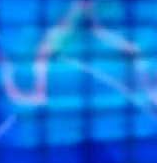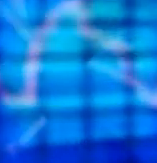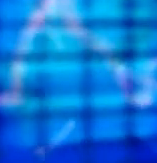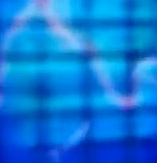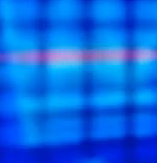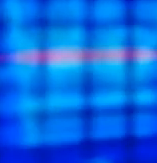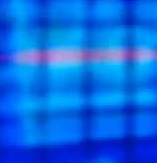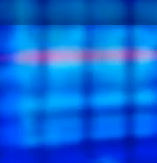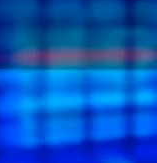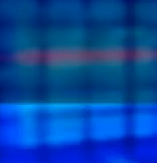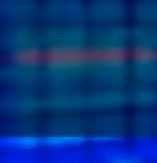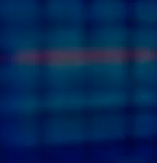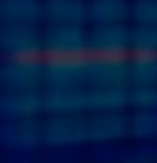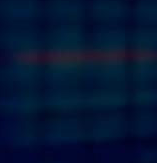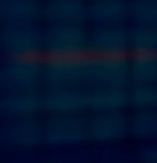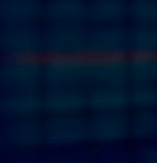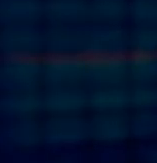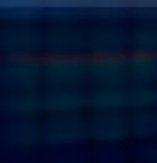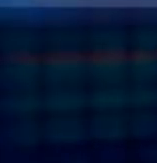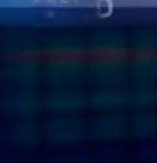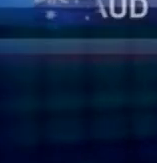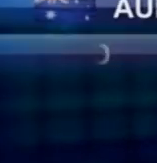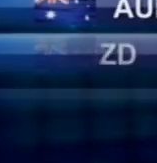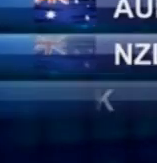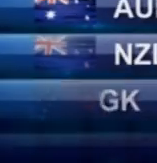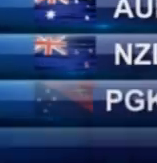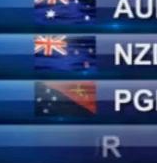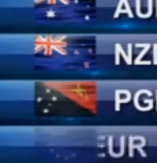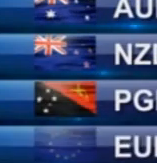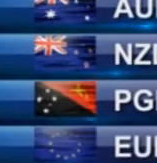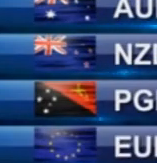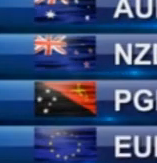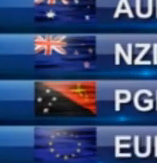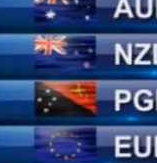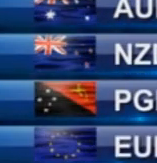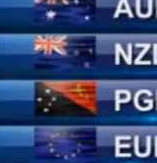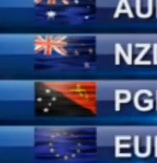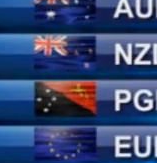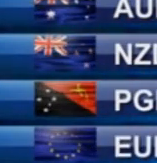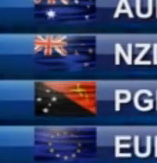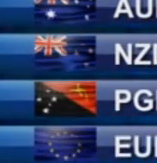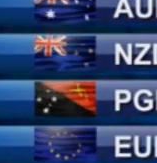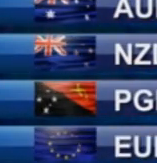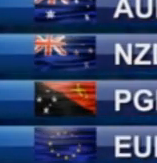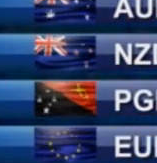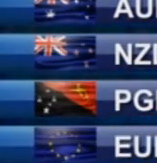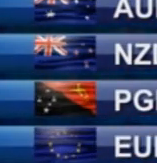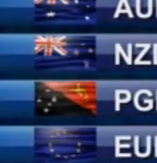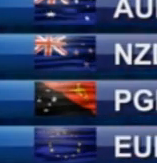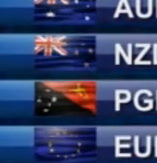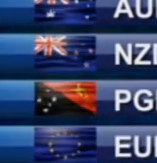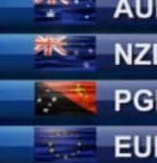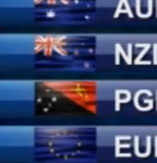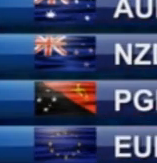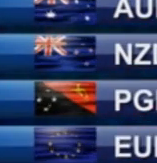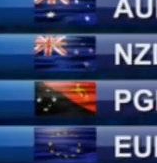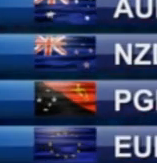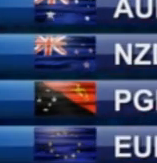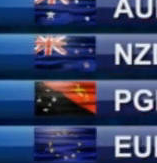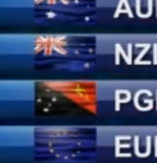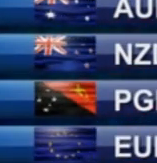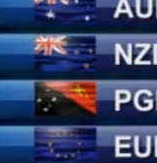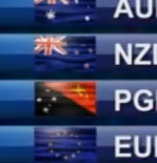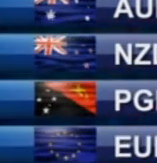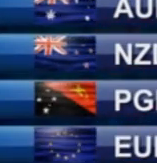today's local exchange rates as set early this morning. The Fiji dollar rose against the Chinese yuan and the US dollar as well as the kina.